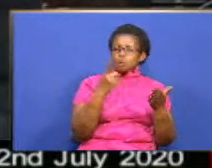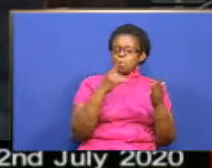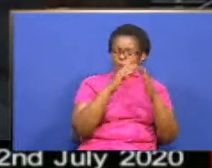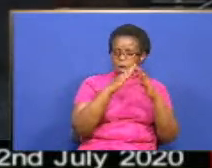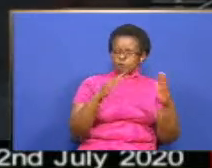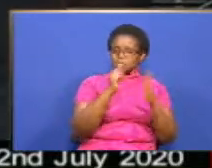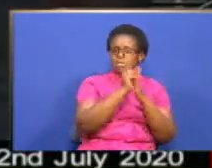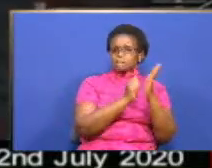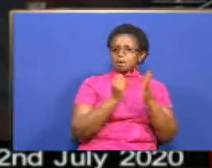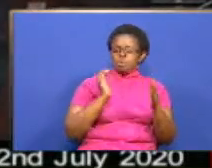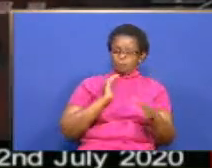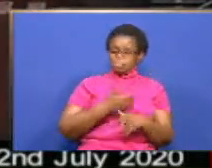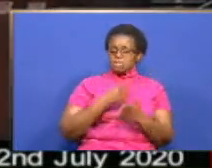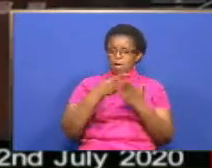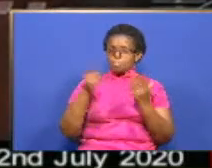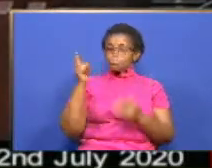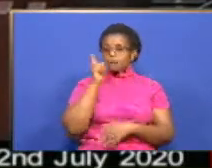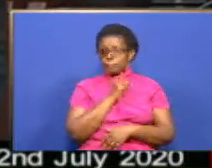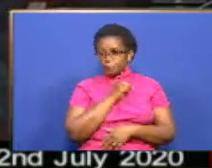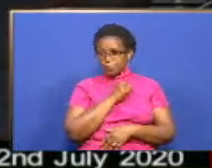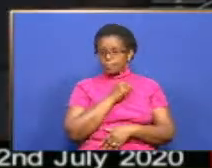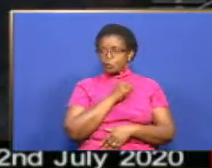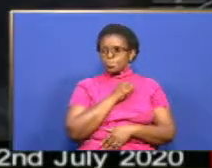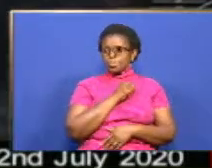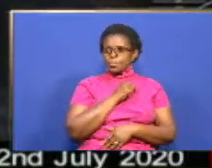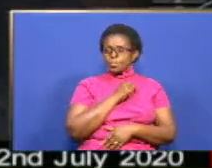did approve, that we